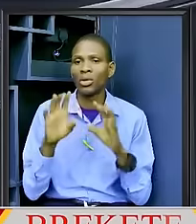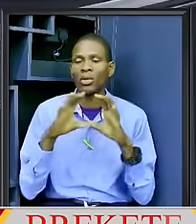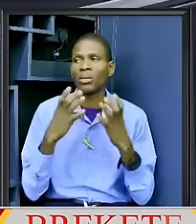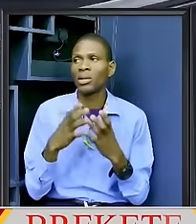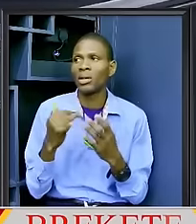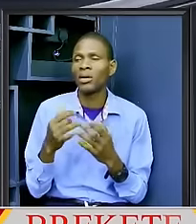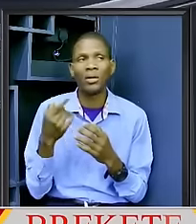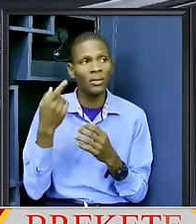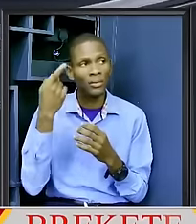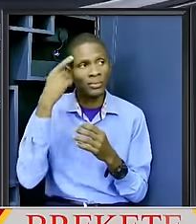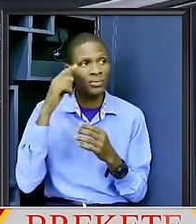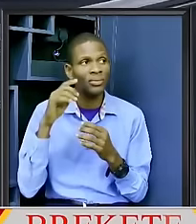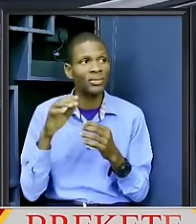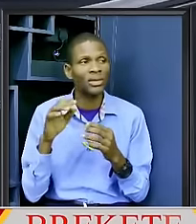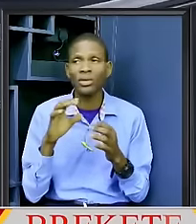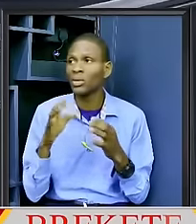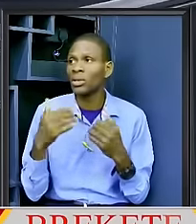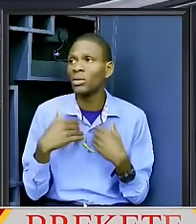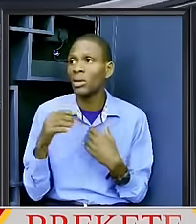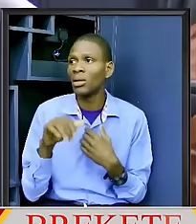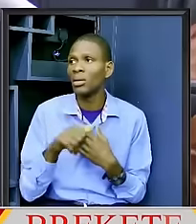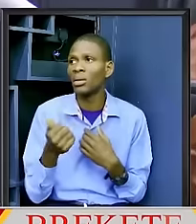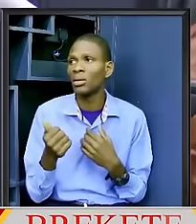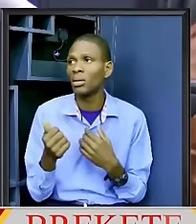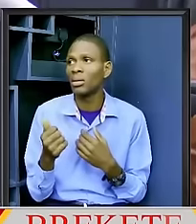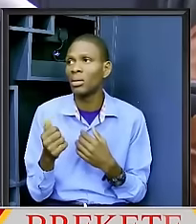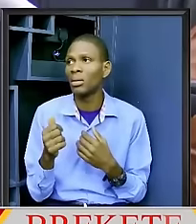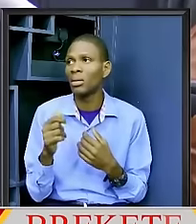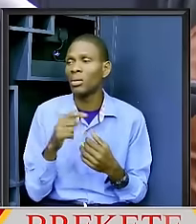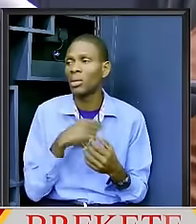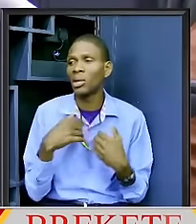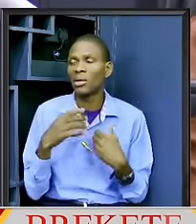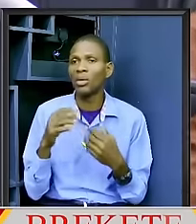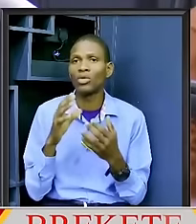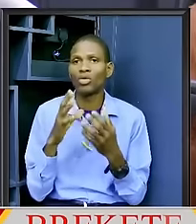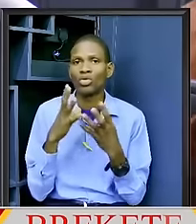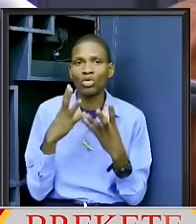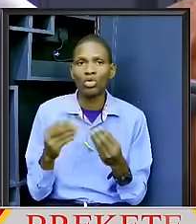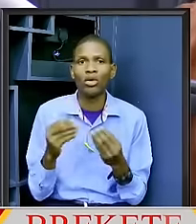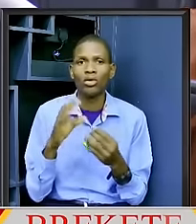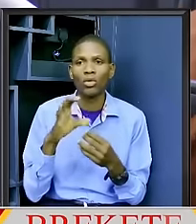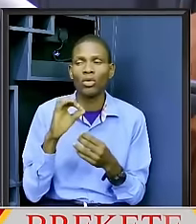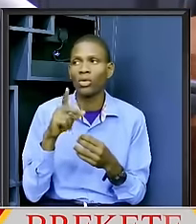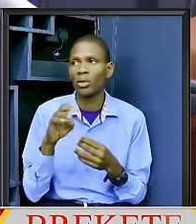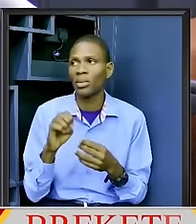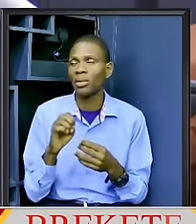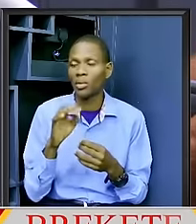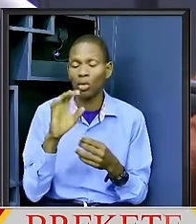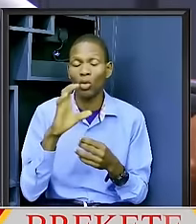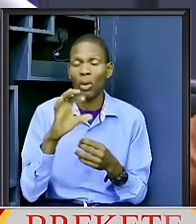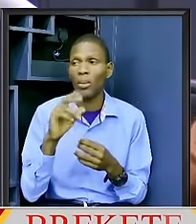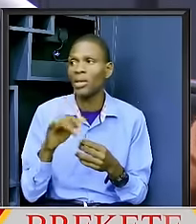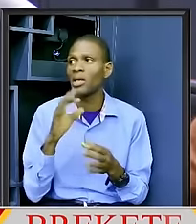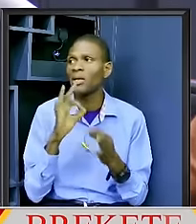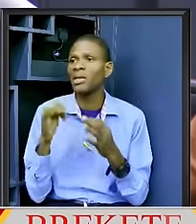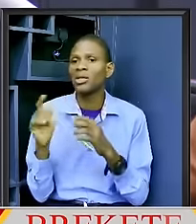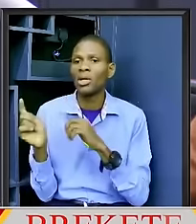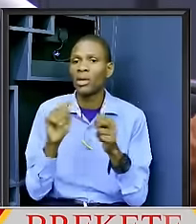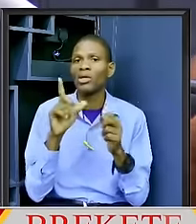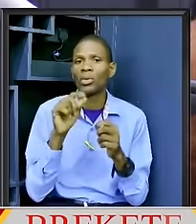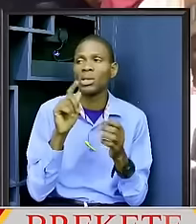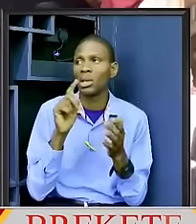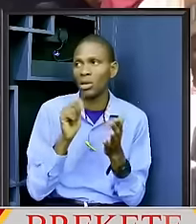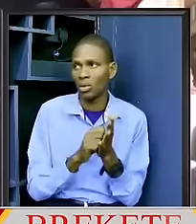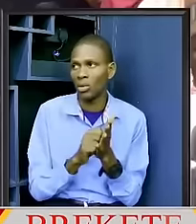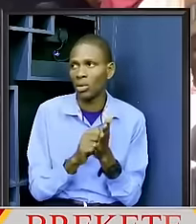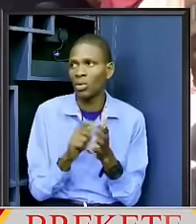Thank you, my dear. Take for instance. I hope when I get another copy. We have it on soft copy. Okay, thank you. Mm-hmm. If they transfer